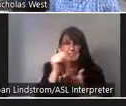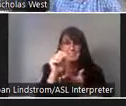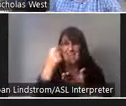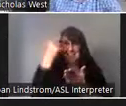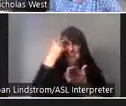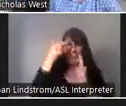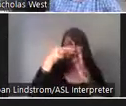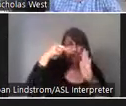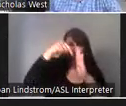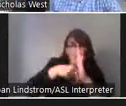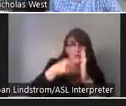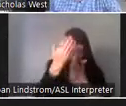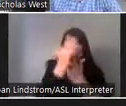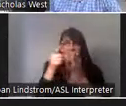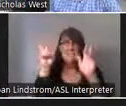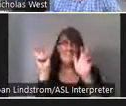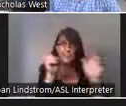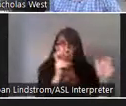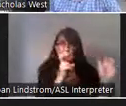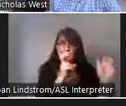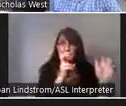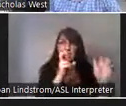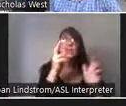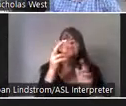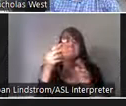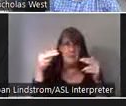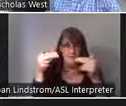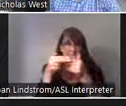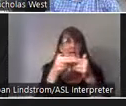these important issues. I have some slides today,